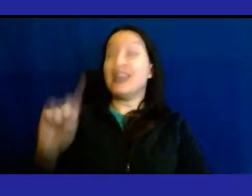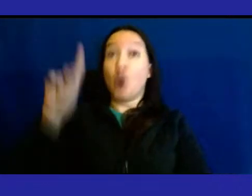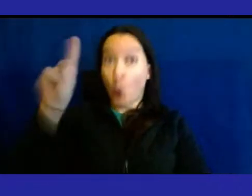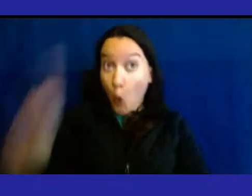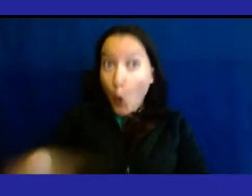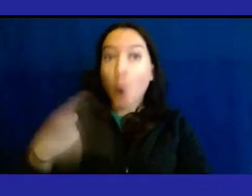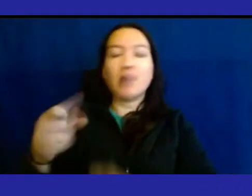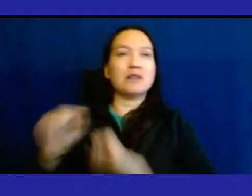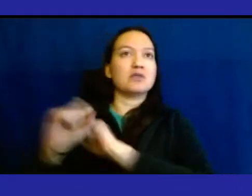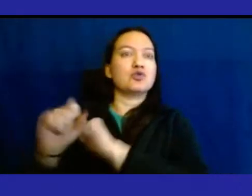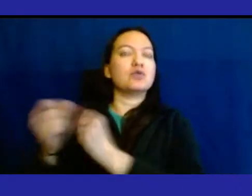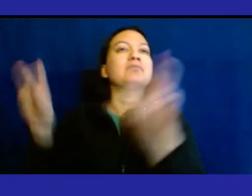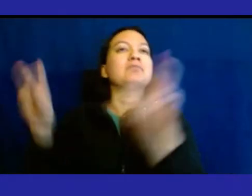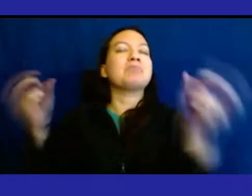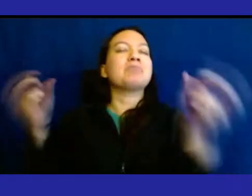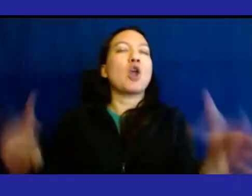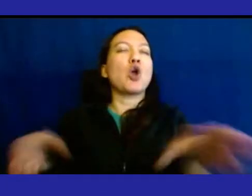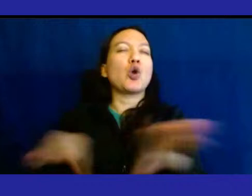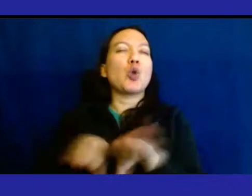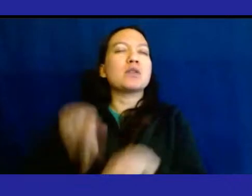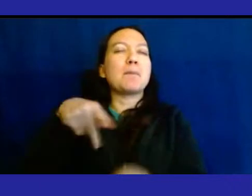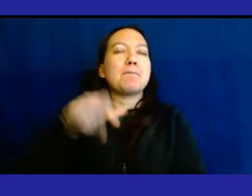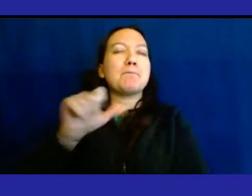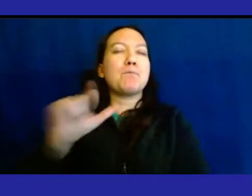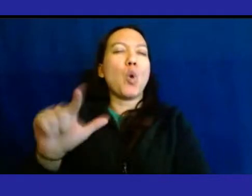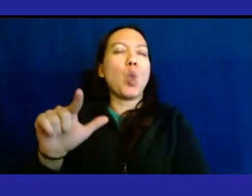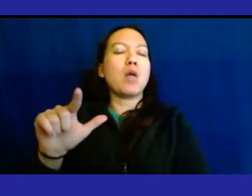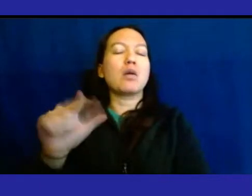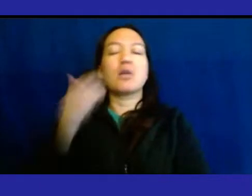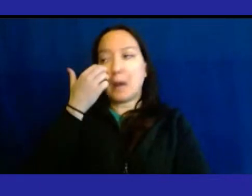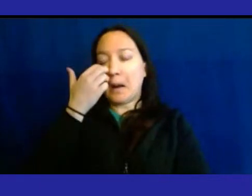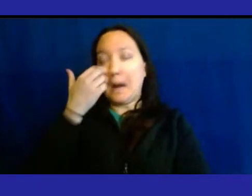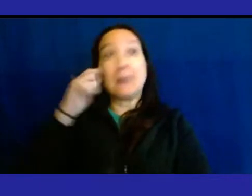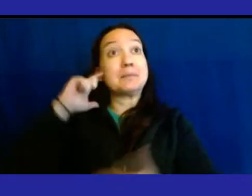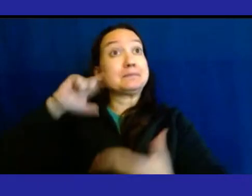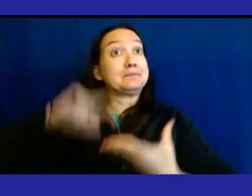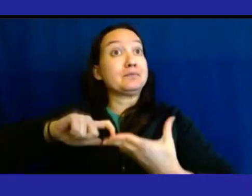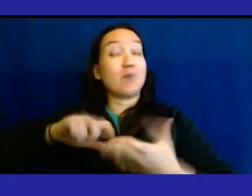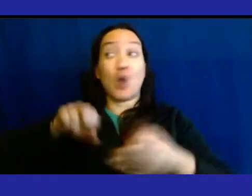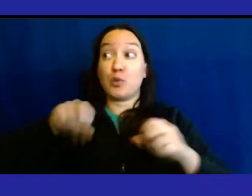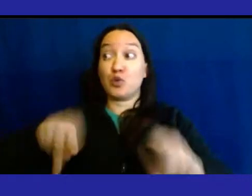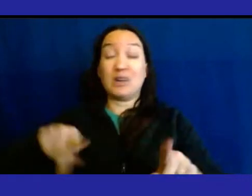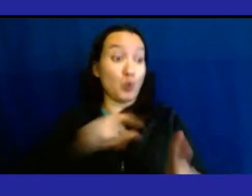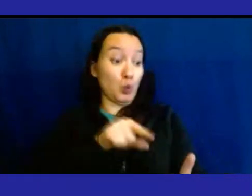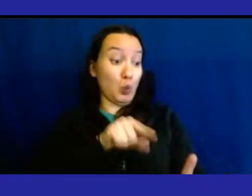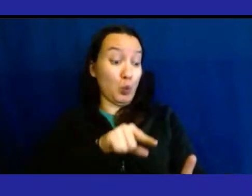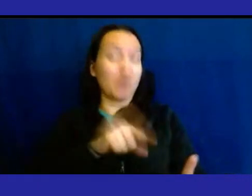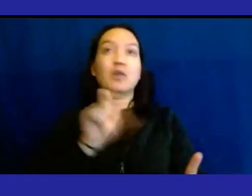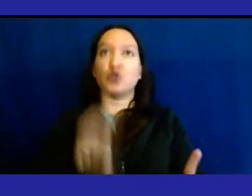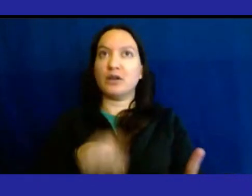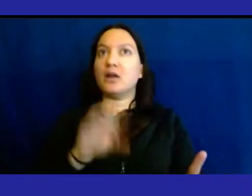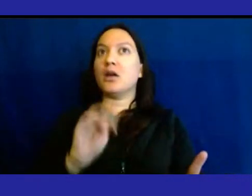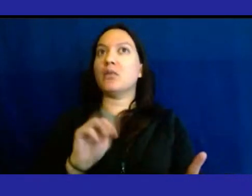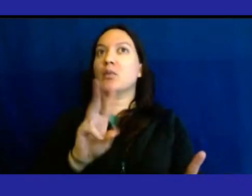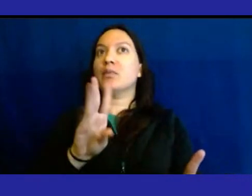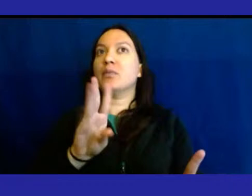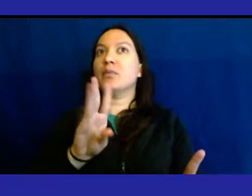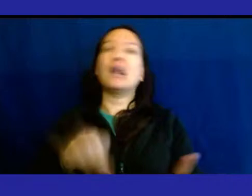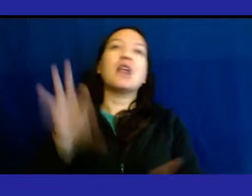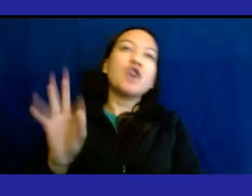closed pool solicitations. So when we identify an area of opportunity that is ripe for MWBEs, such as